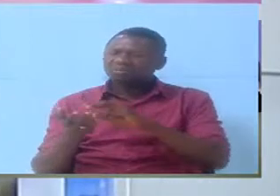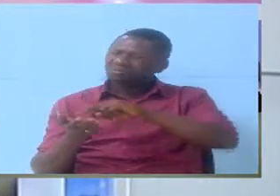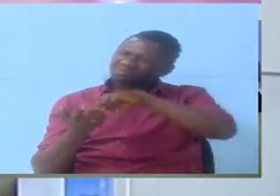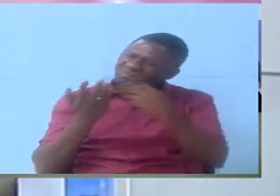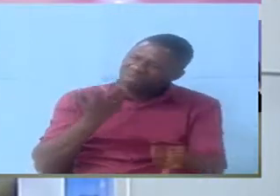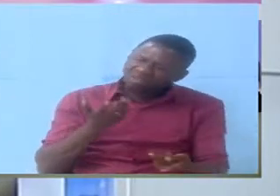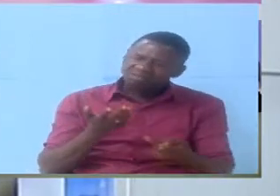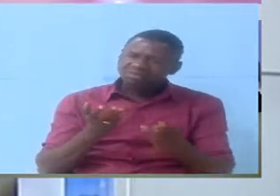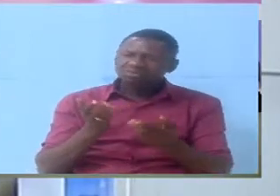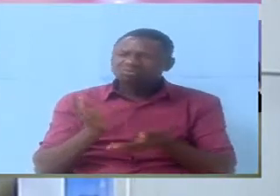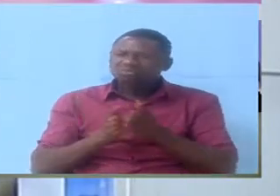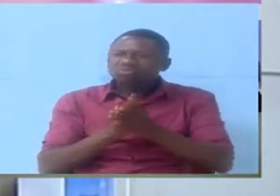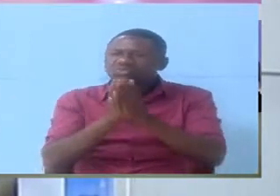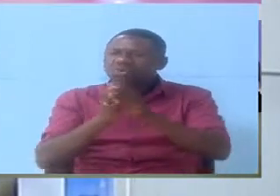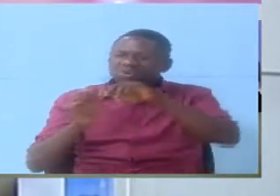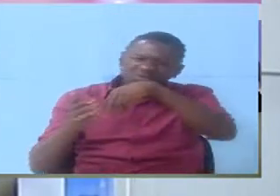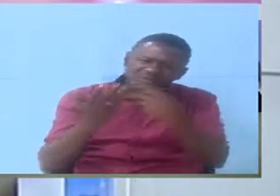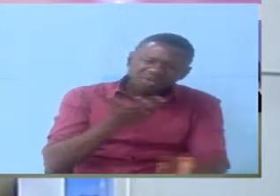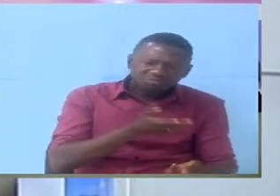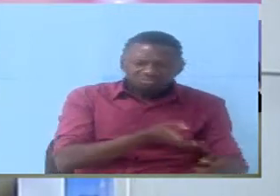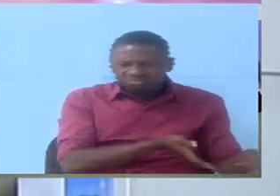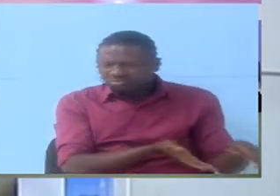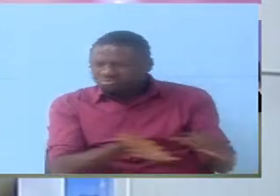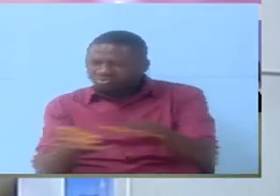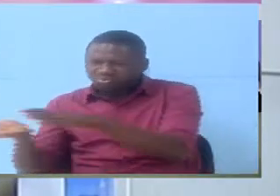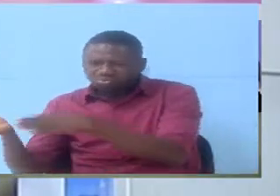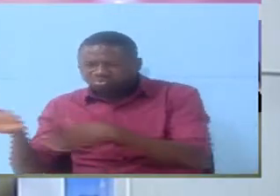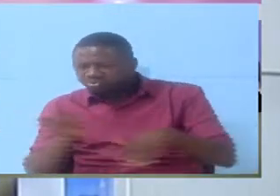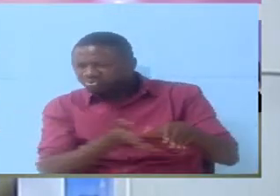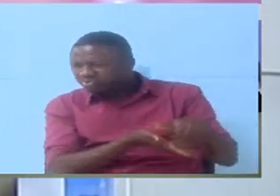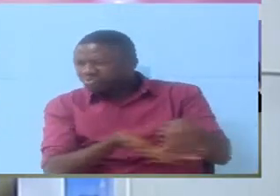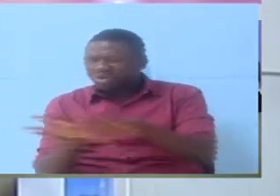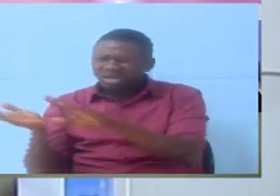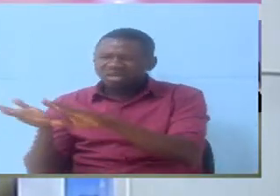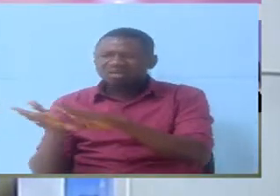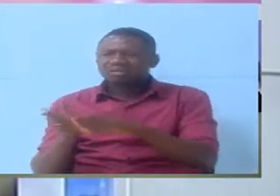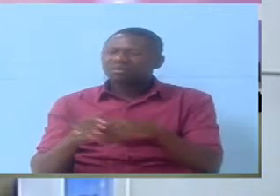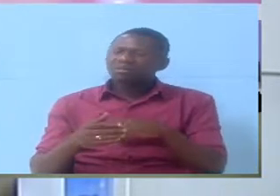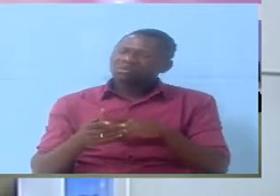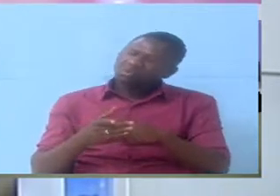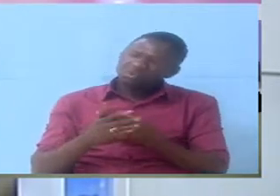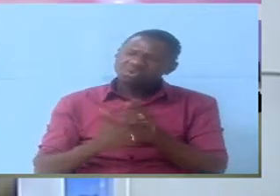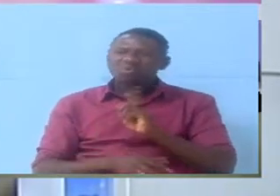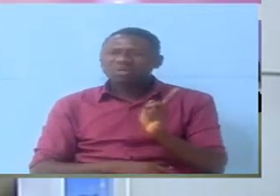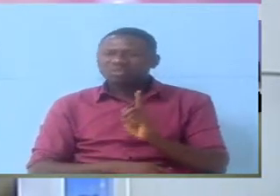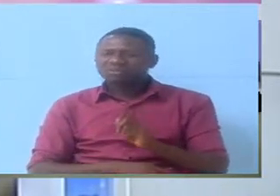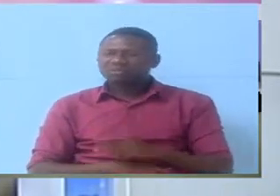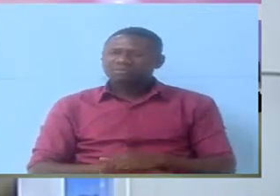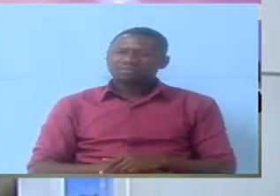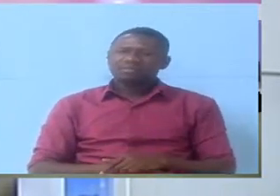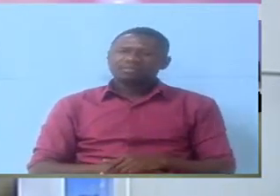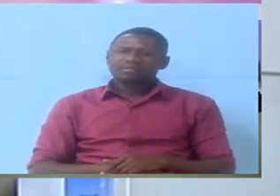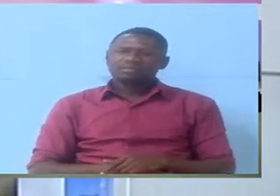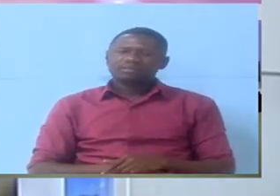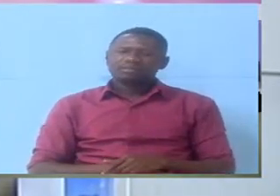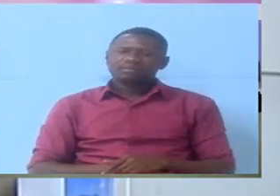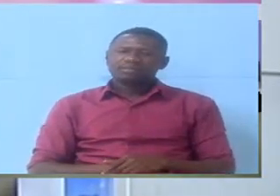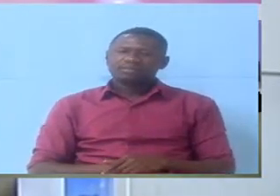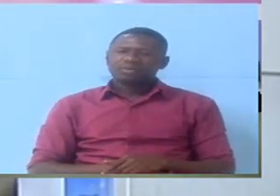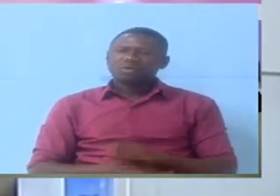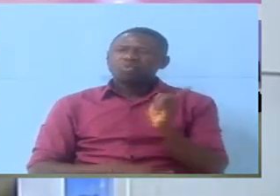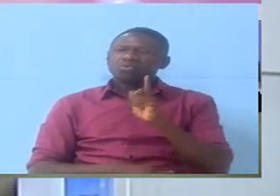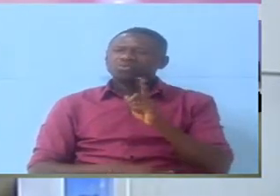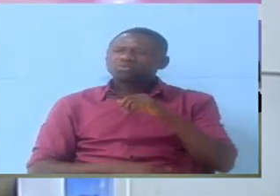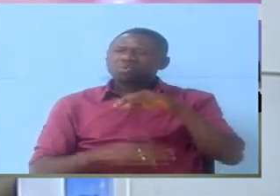Council never. Council Wenen Tenyinti. What did you believe happened? Idlata Kumune Catawara. Council, I believe it was a